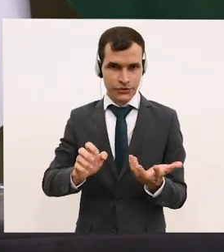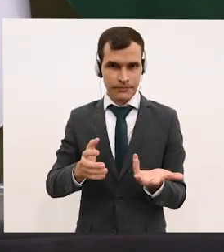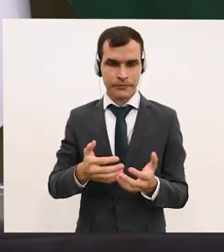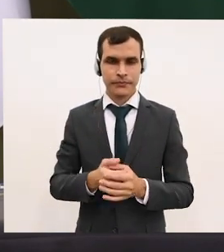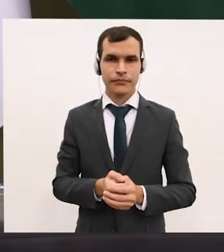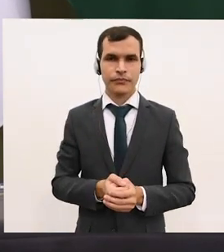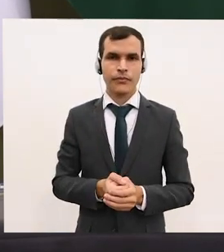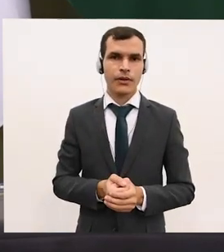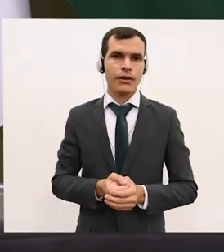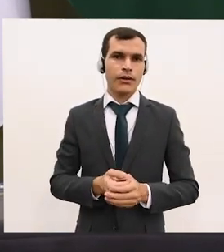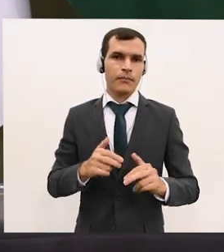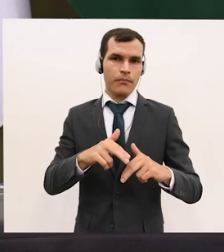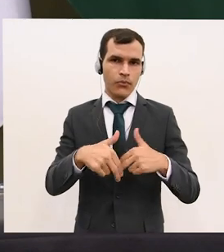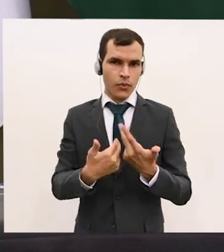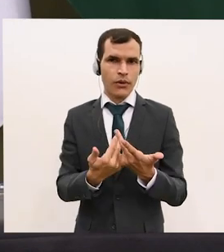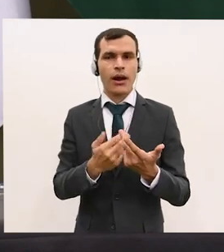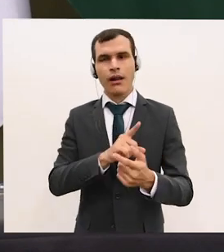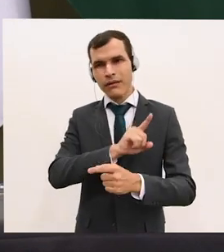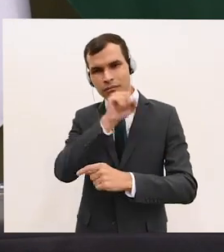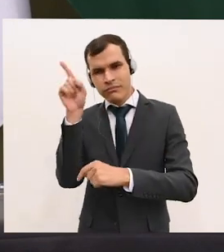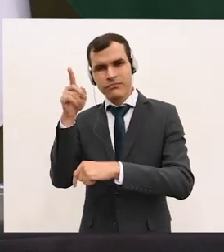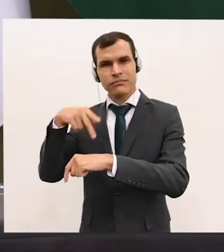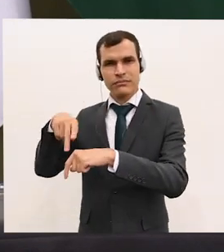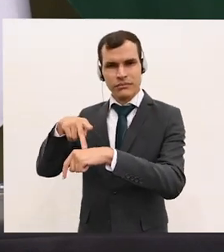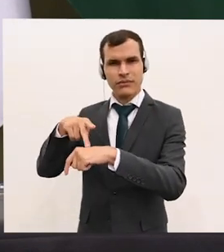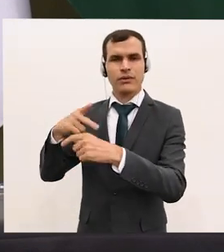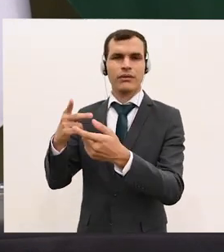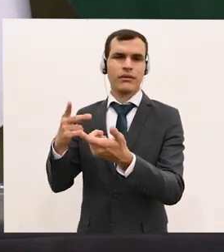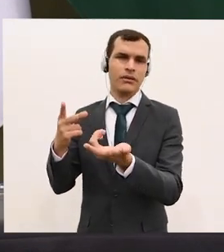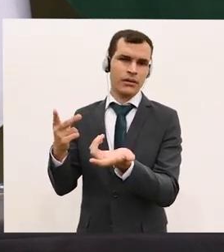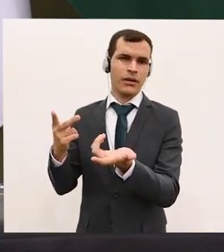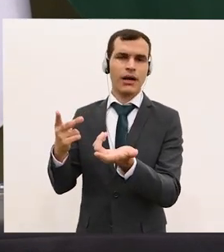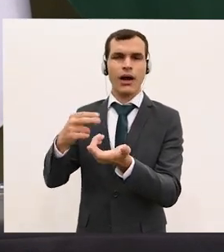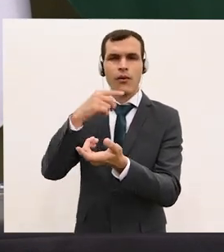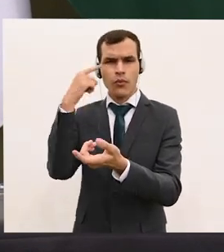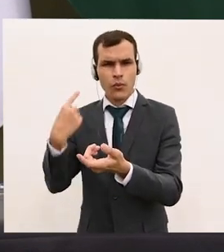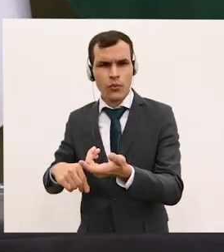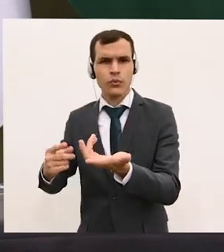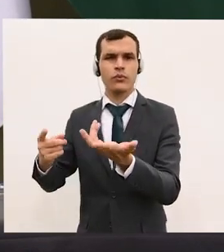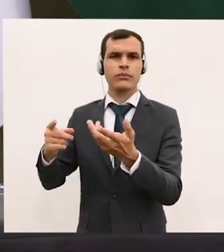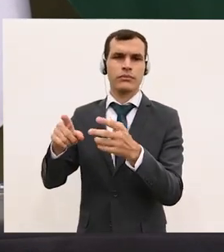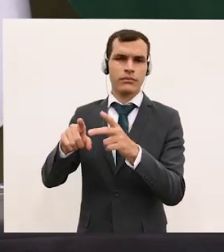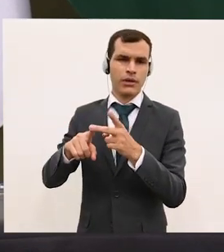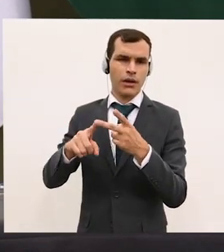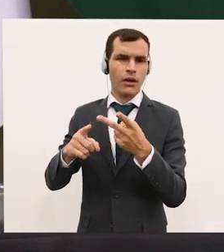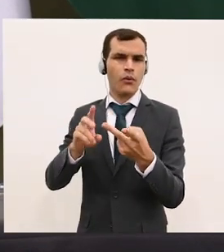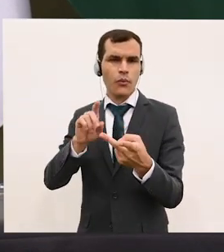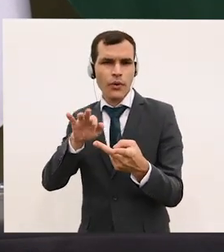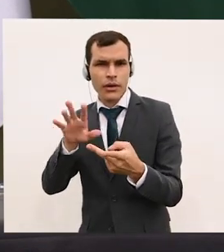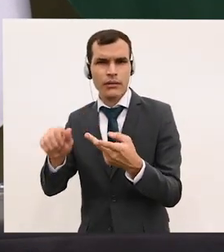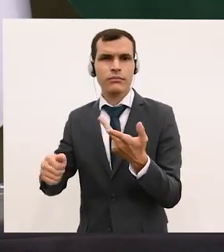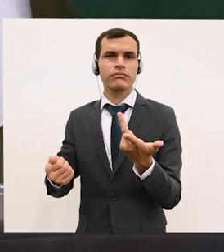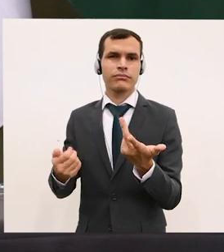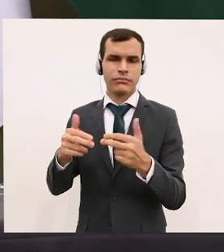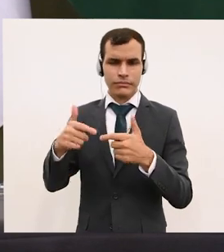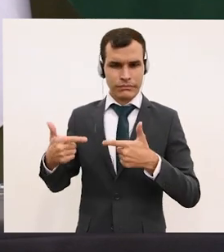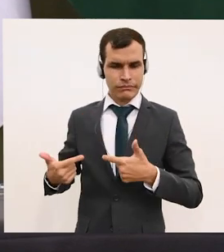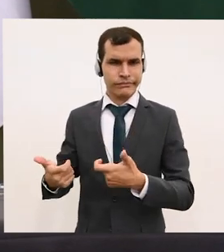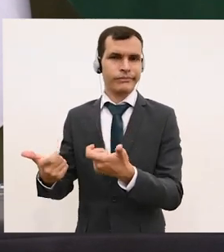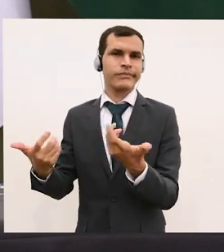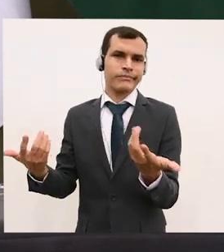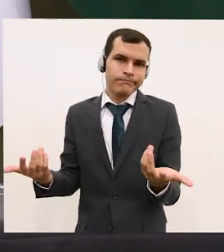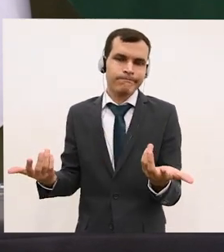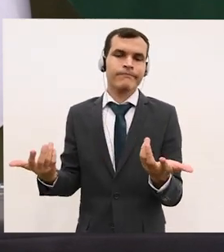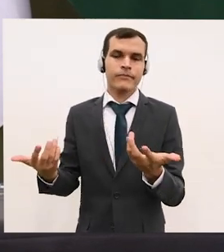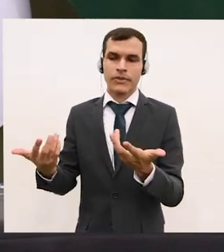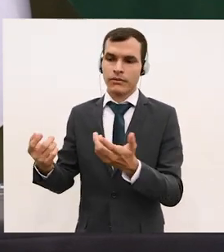access which provide, supply Brazil's fertilizers, this might be a difficult challenge. So the president and